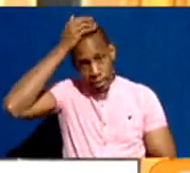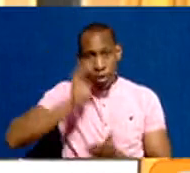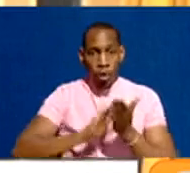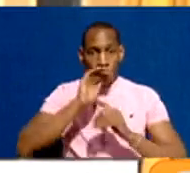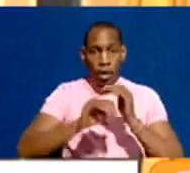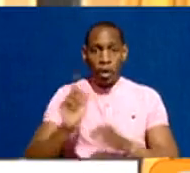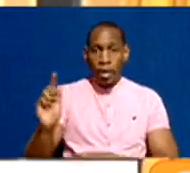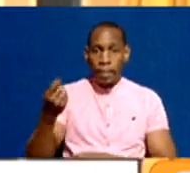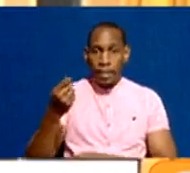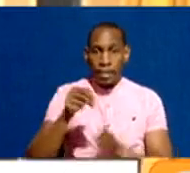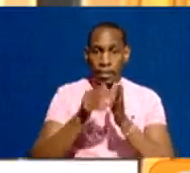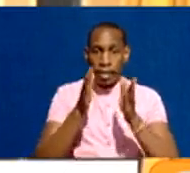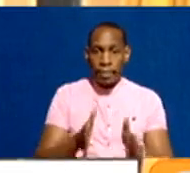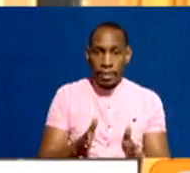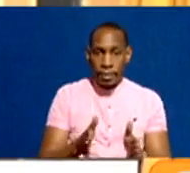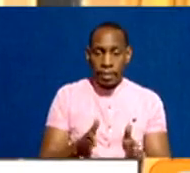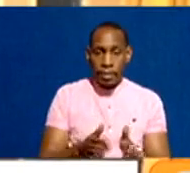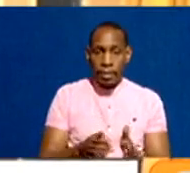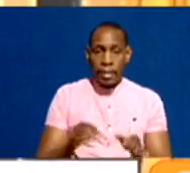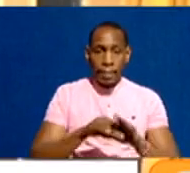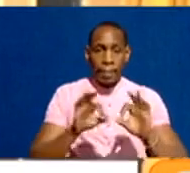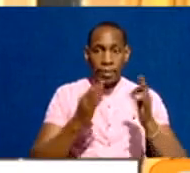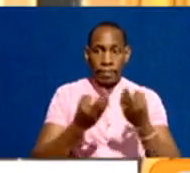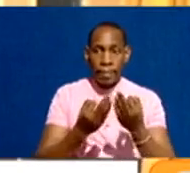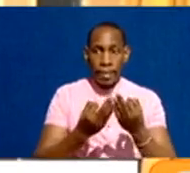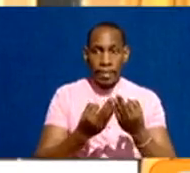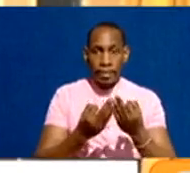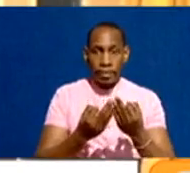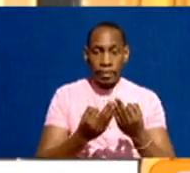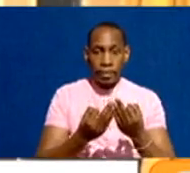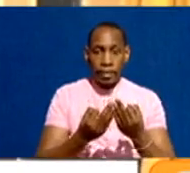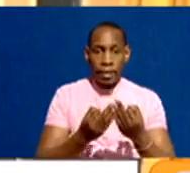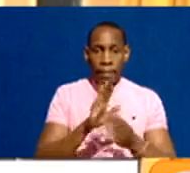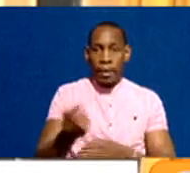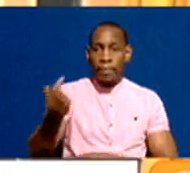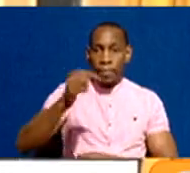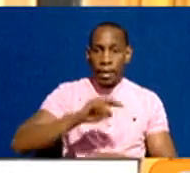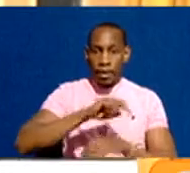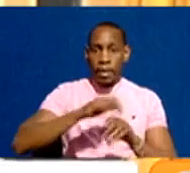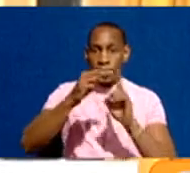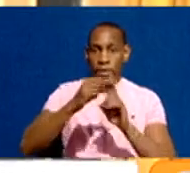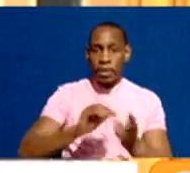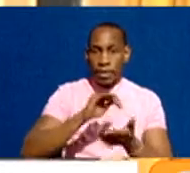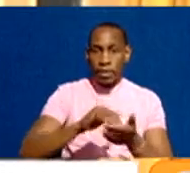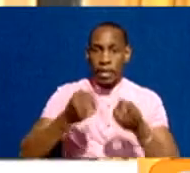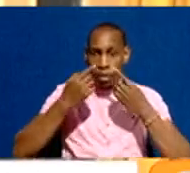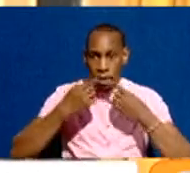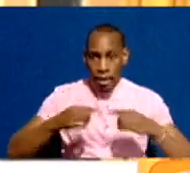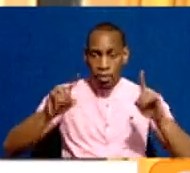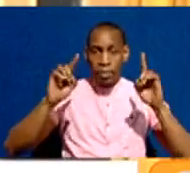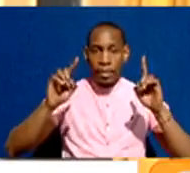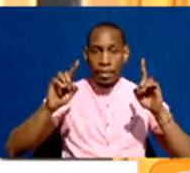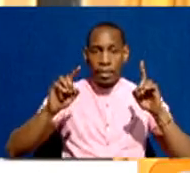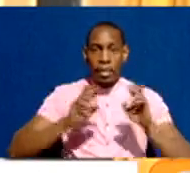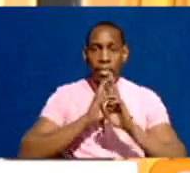all the presidential candidates and members of their family to be at the National Tallying Center for the declaration